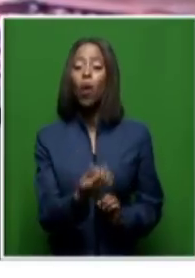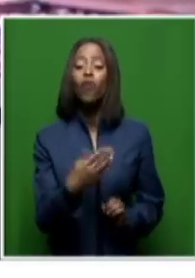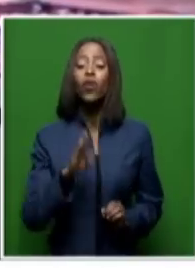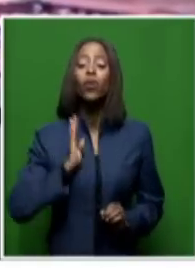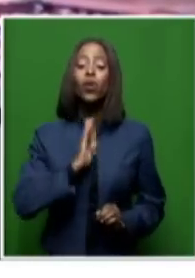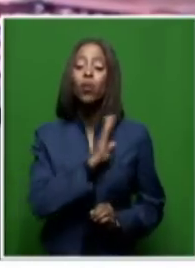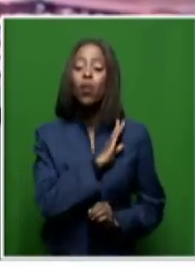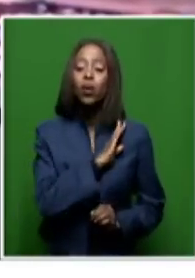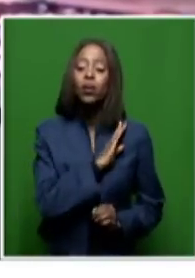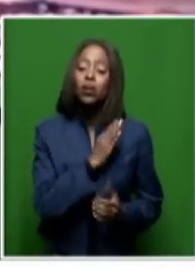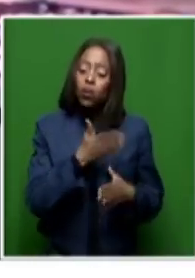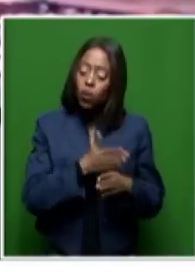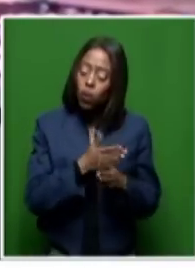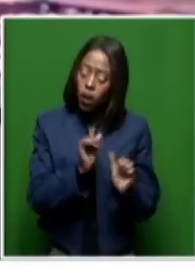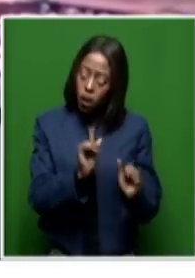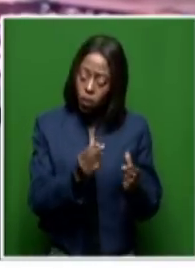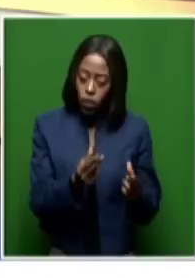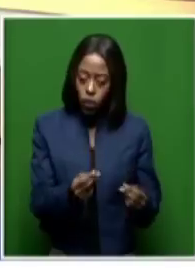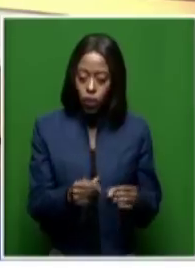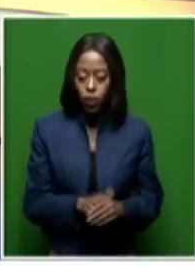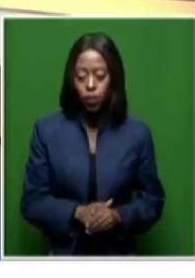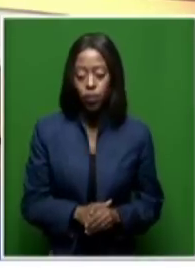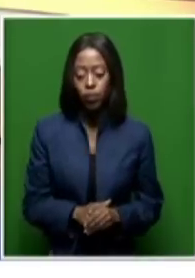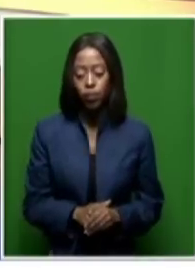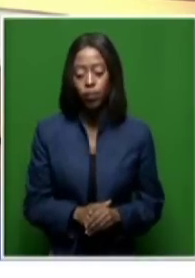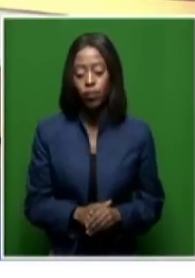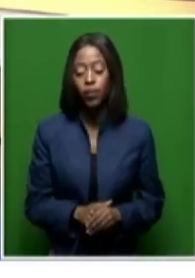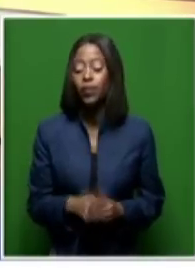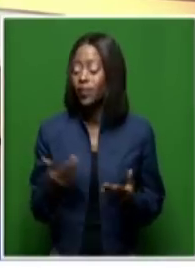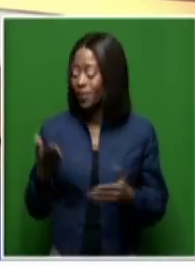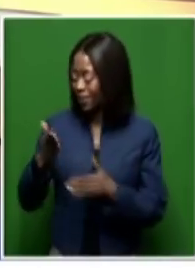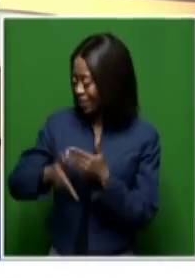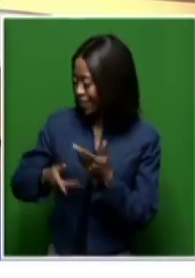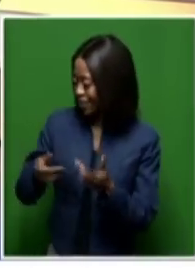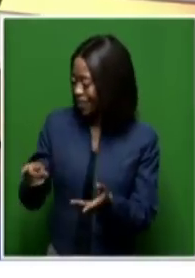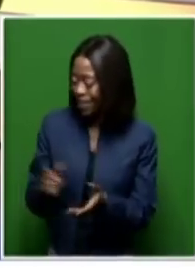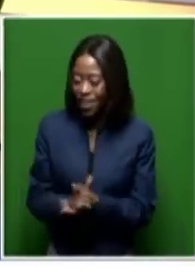board. They must do their job. Public is yet to see it, but we'll leave it there. We'll